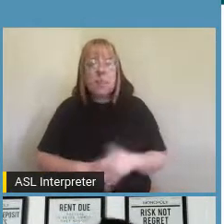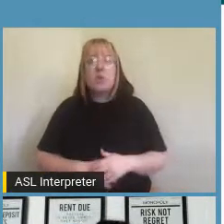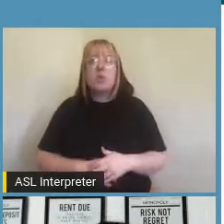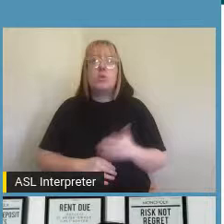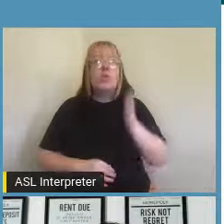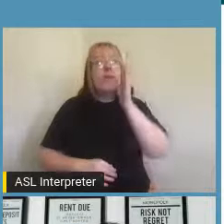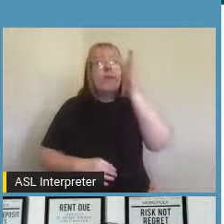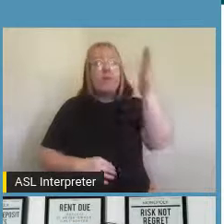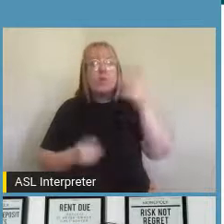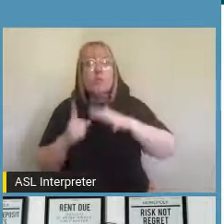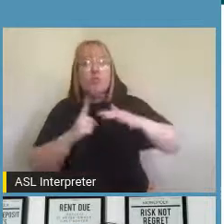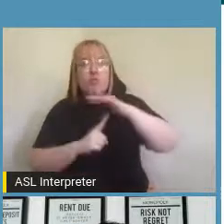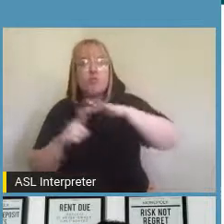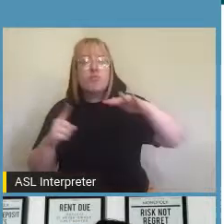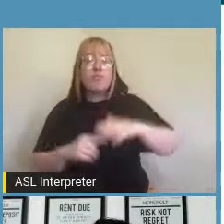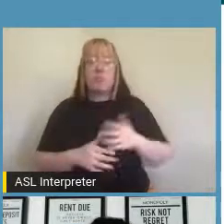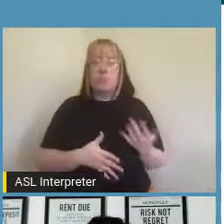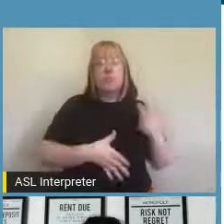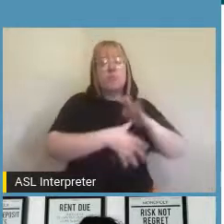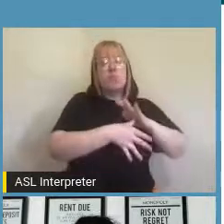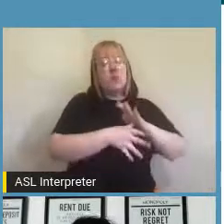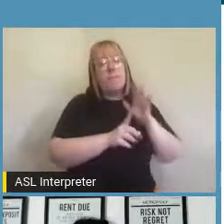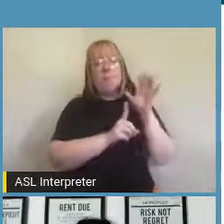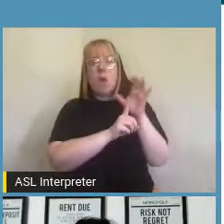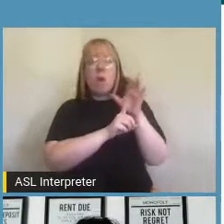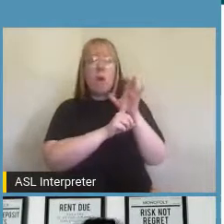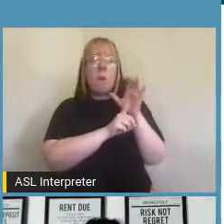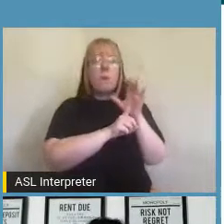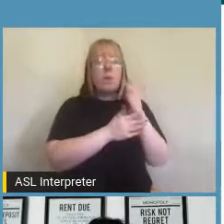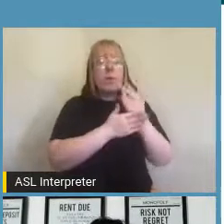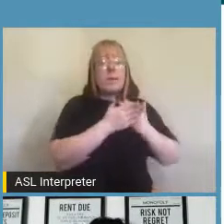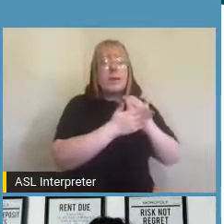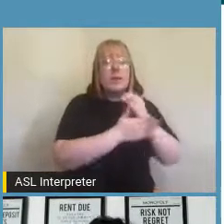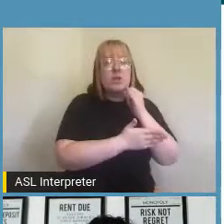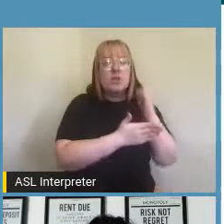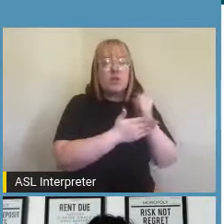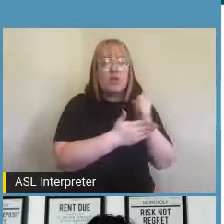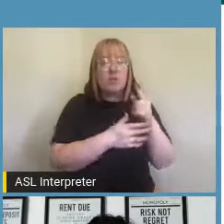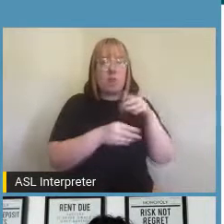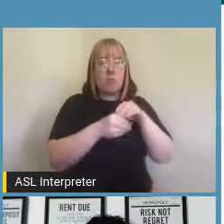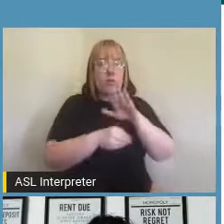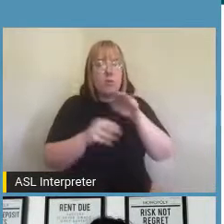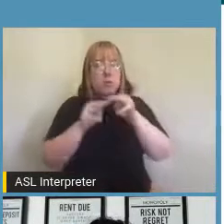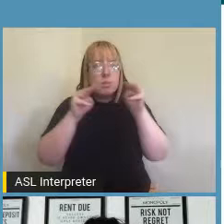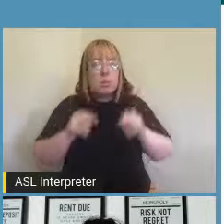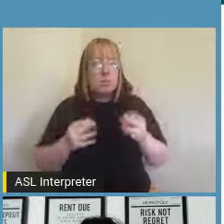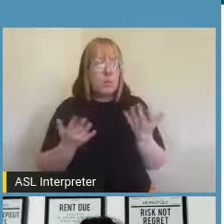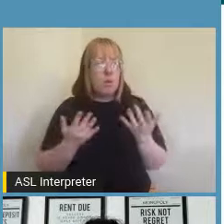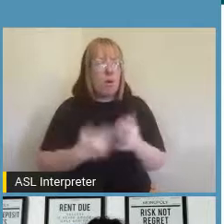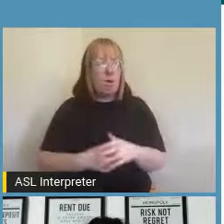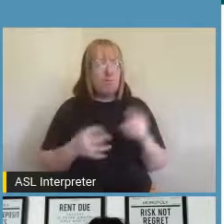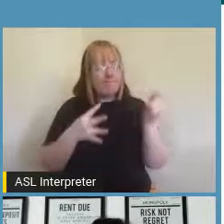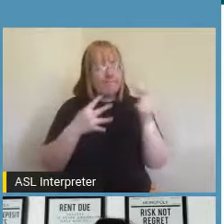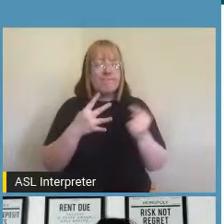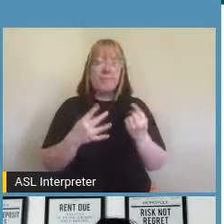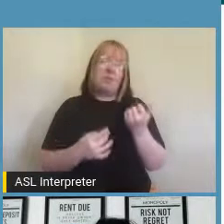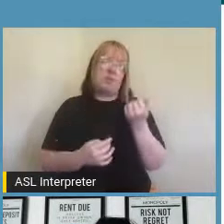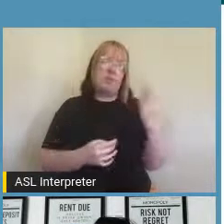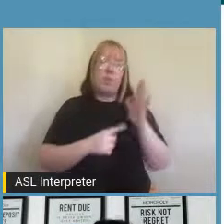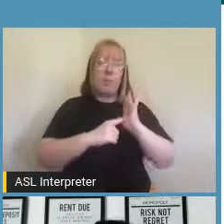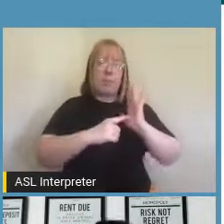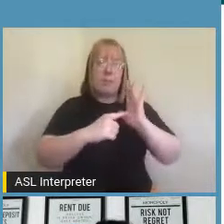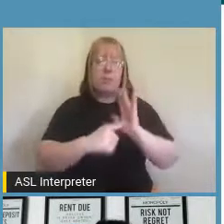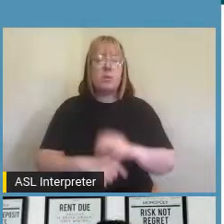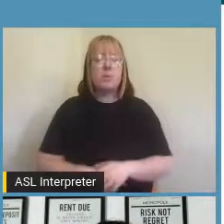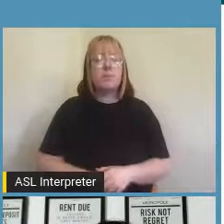top pieces in a particular collection? But certainly, especially for some of these key videos, right? There's a call to action here, right? What are